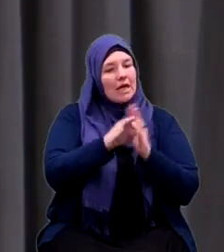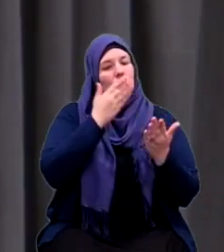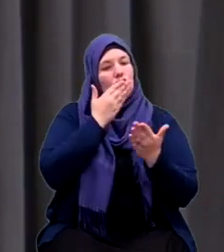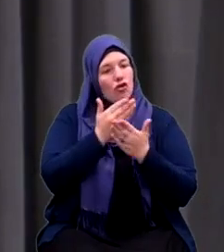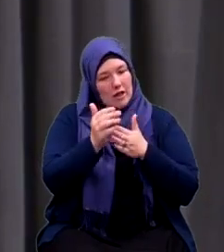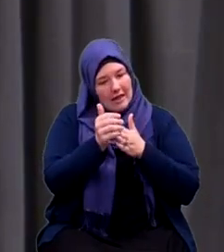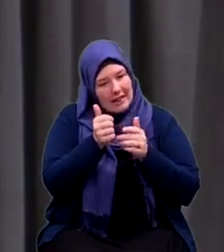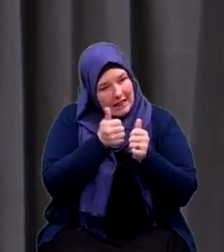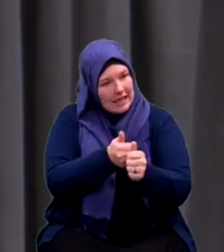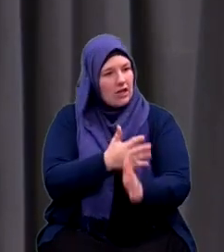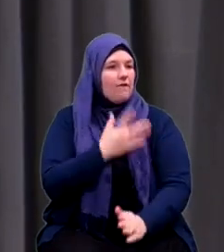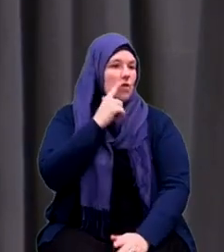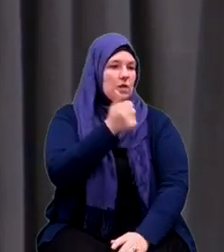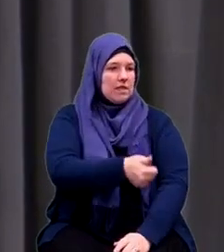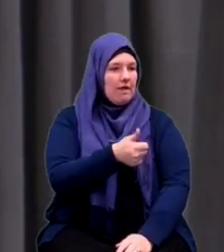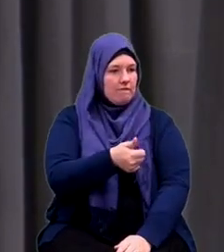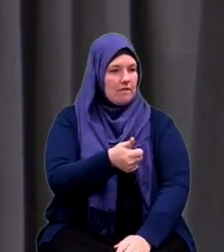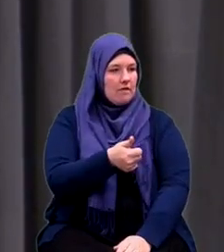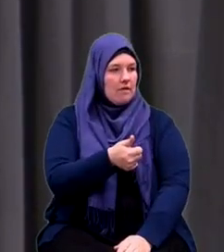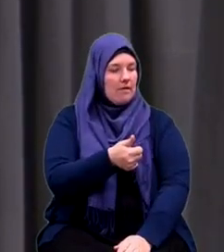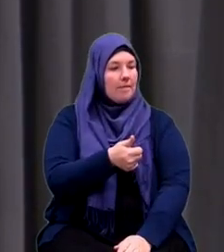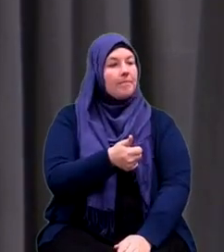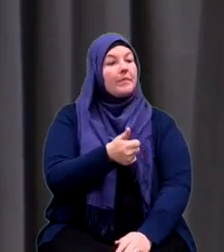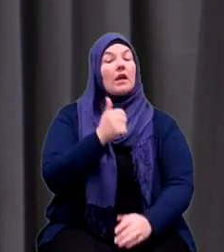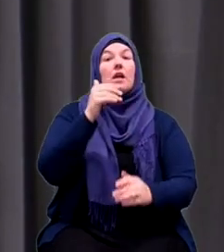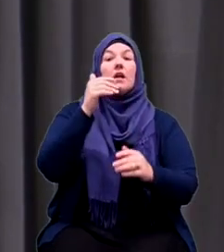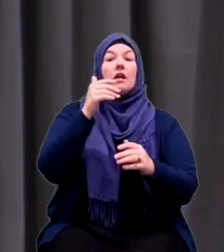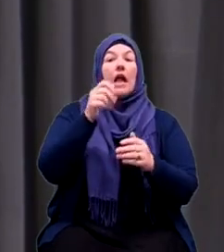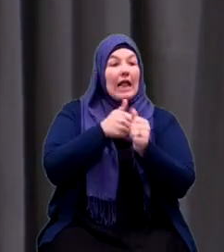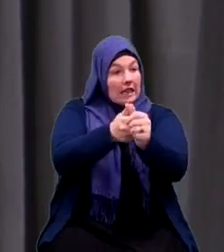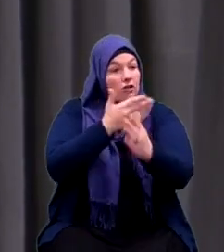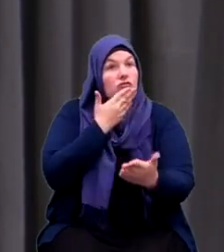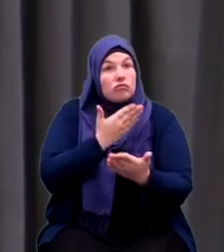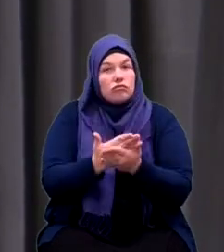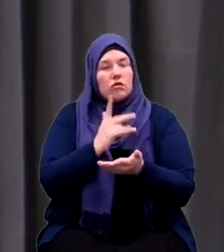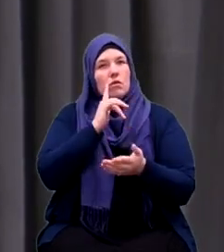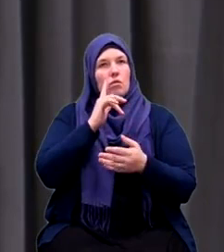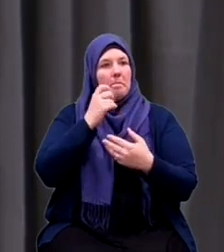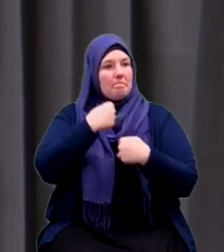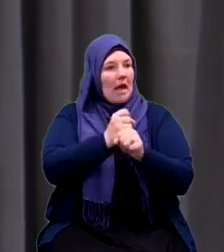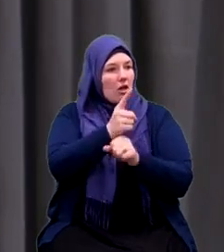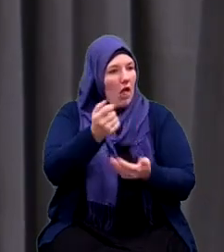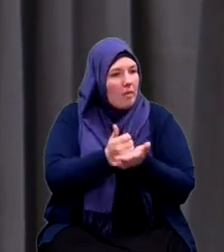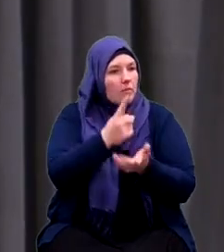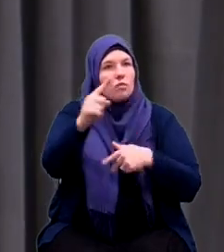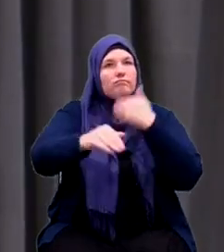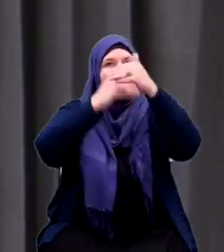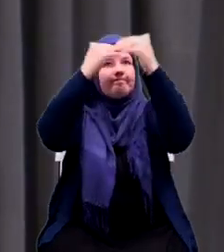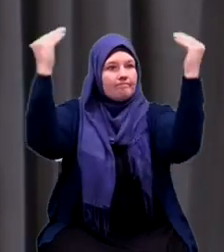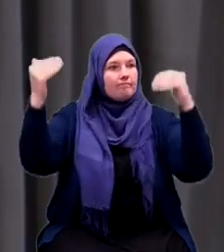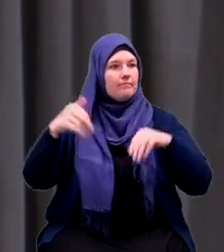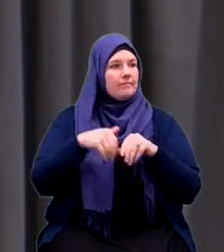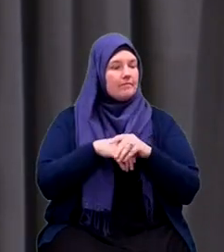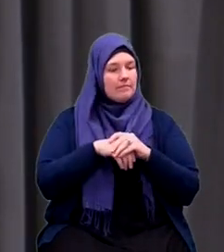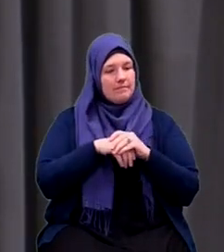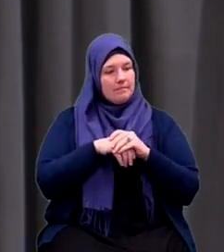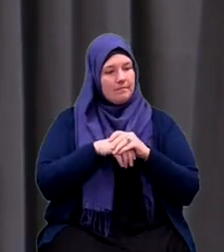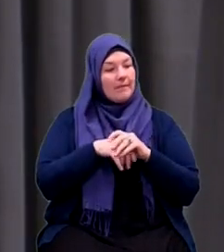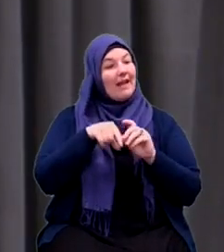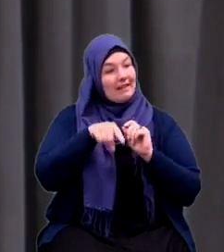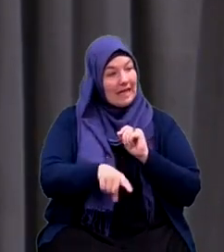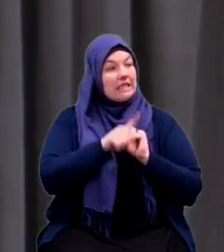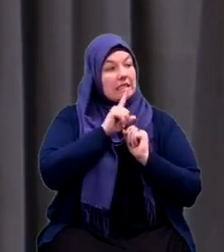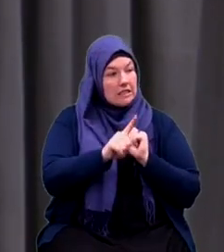take you to paradise by their plan, their action, their leadership style, their model.